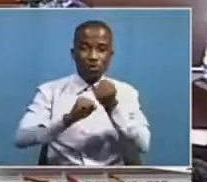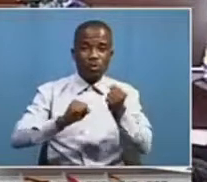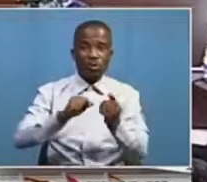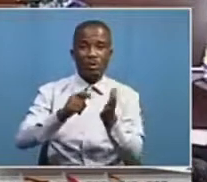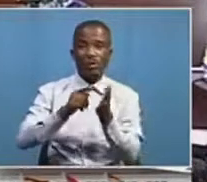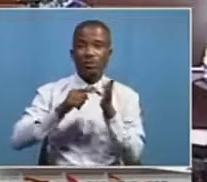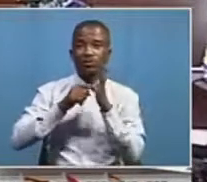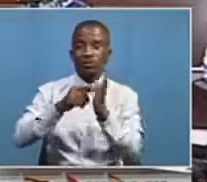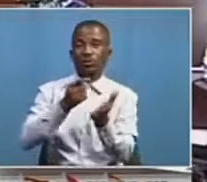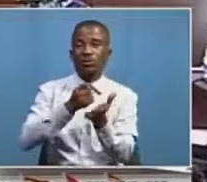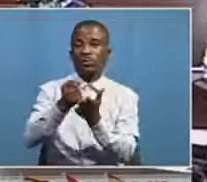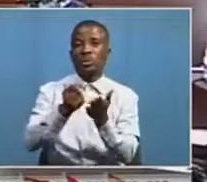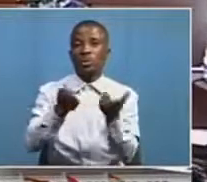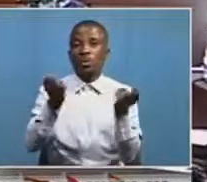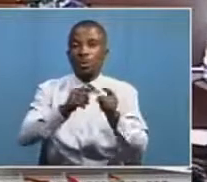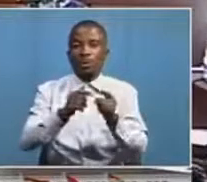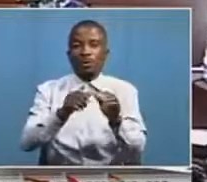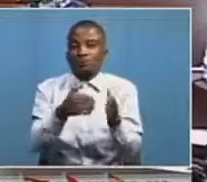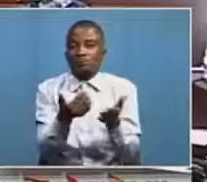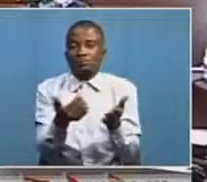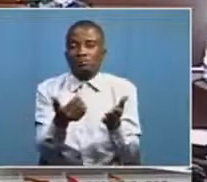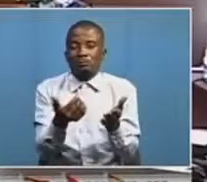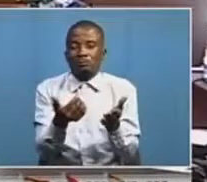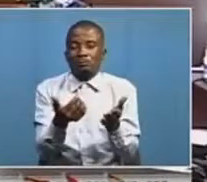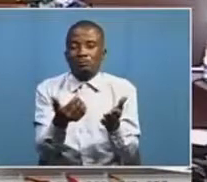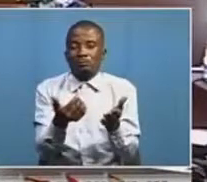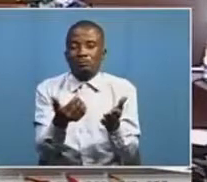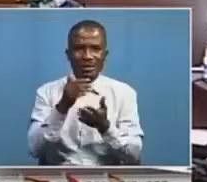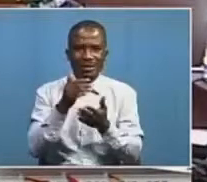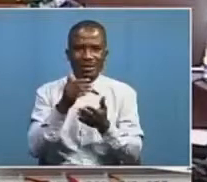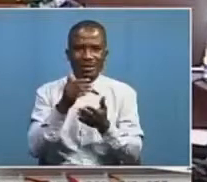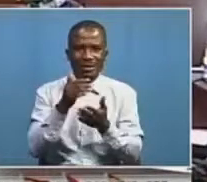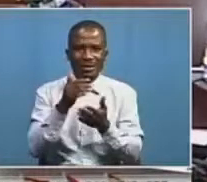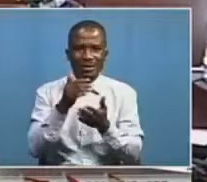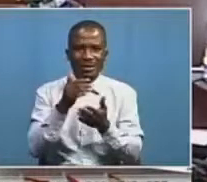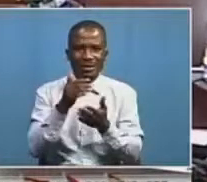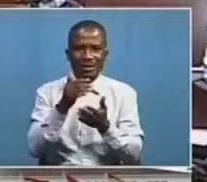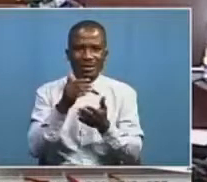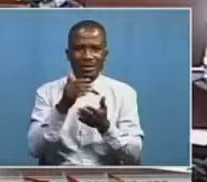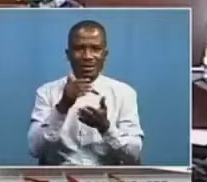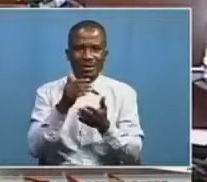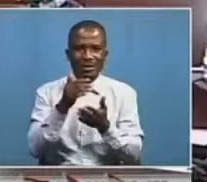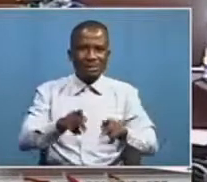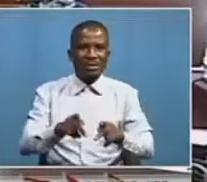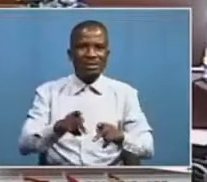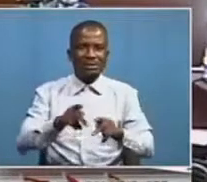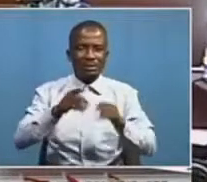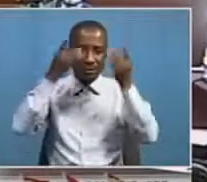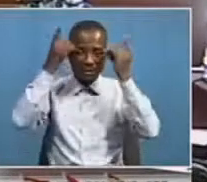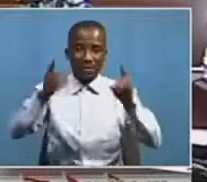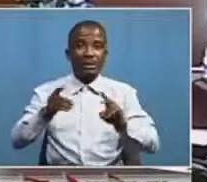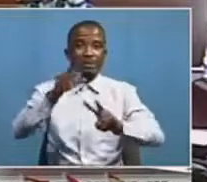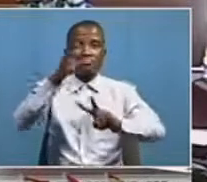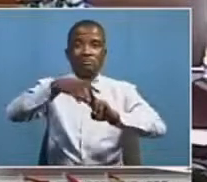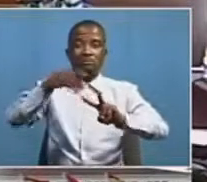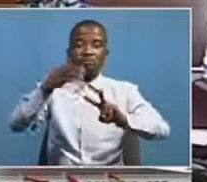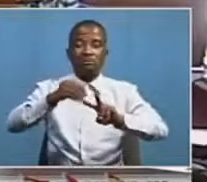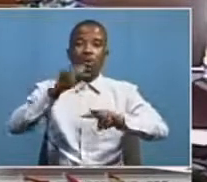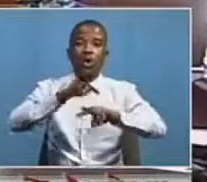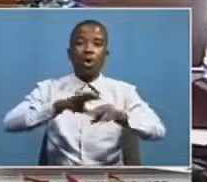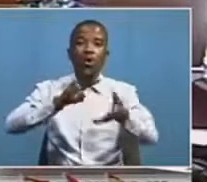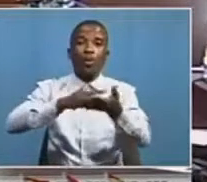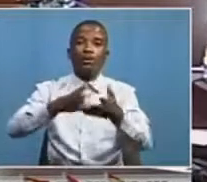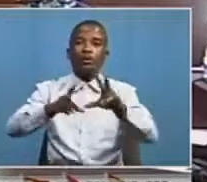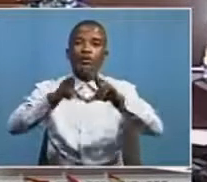facts or assertions contained in his pleadings. In such circumstances, a defendant or respondent can decide not to call any witness. It does